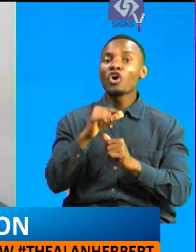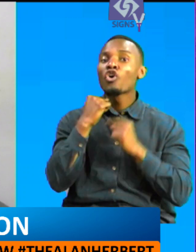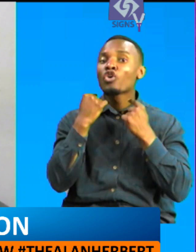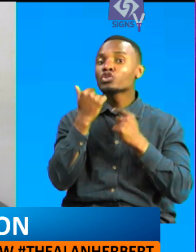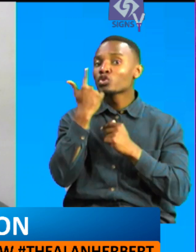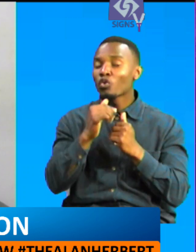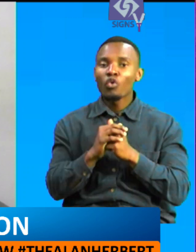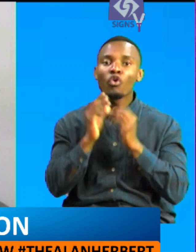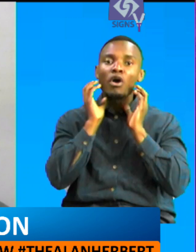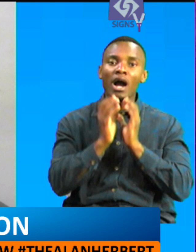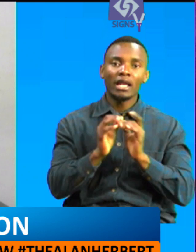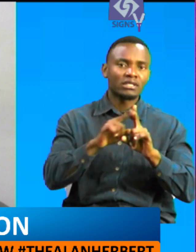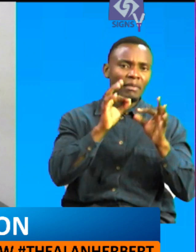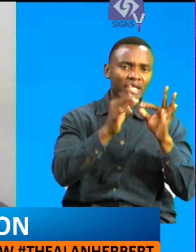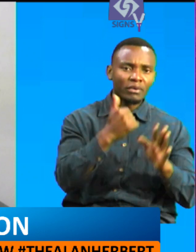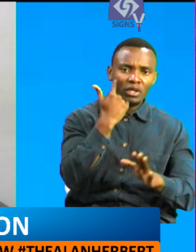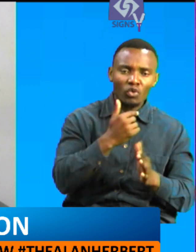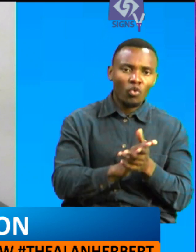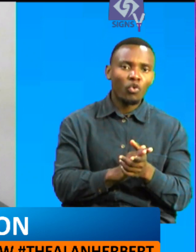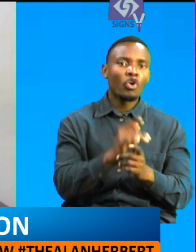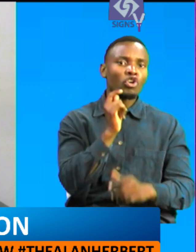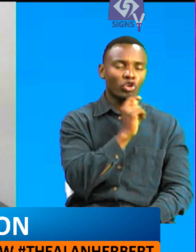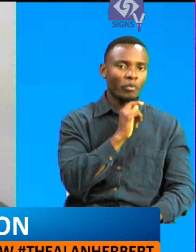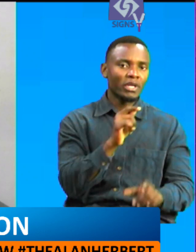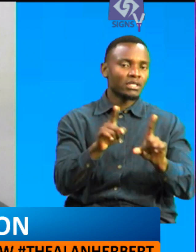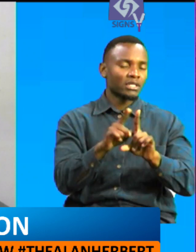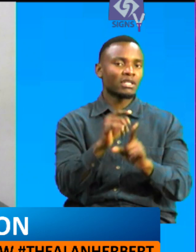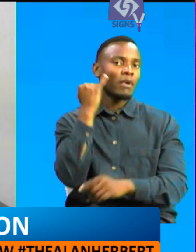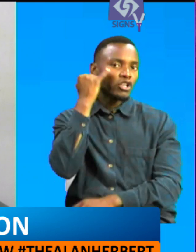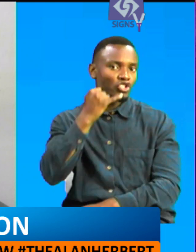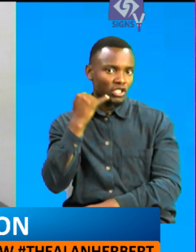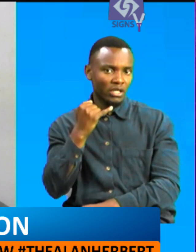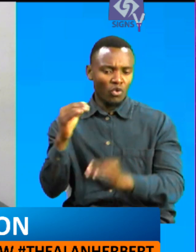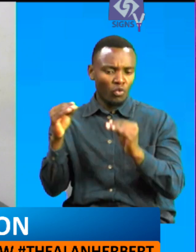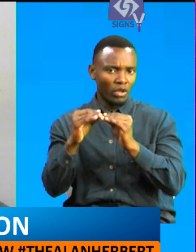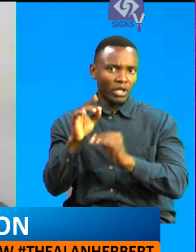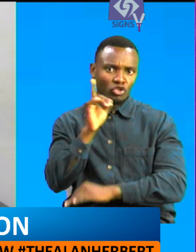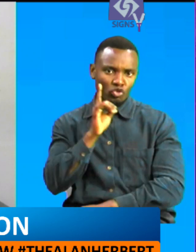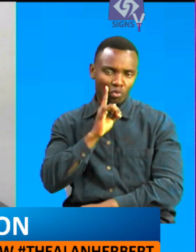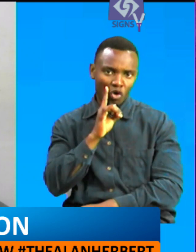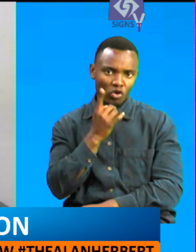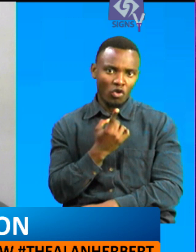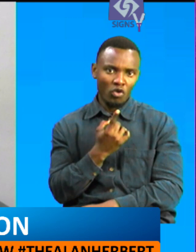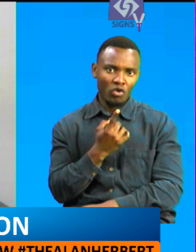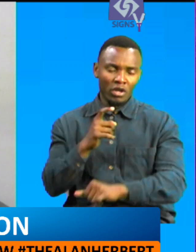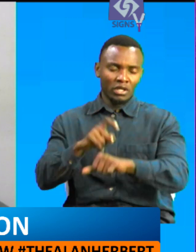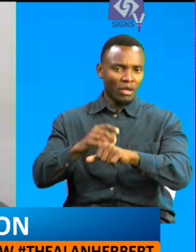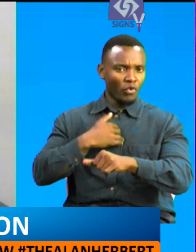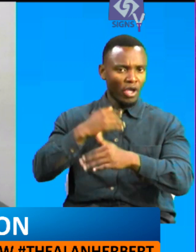host, Alan Herbert. Sign language interpreters have been Tobias Omondi alongside Jedida Wafula. Let us see you tomorrow on Wednesday as we bring